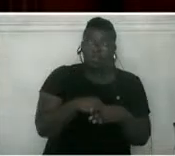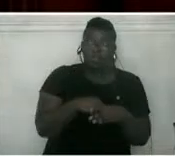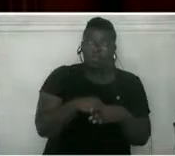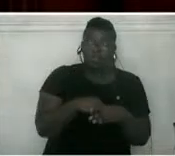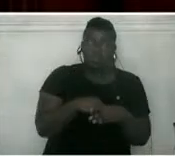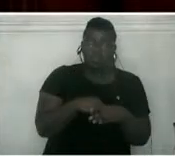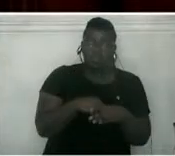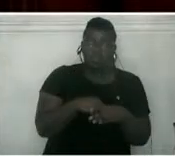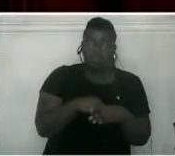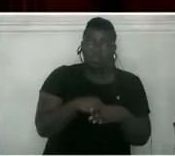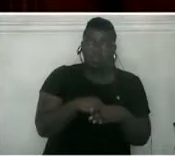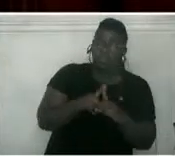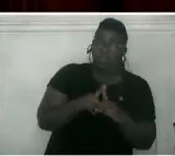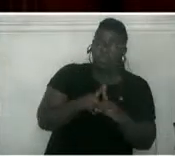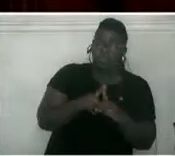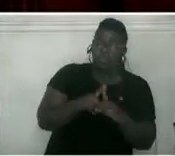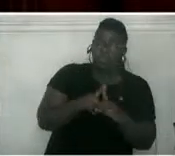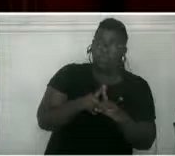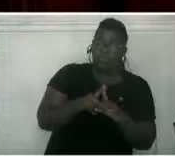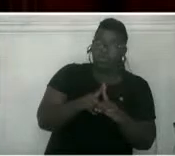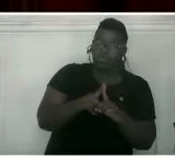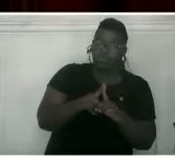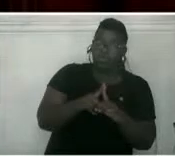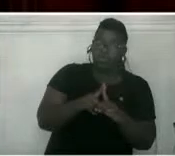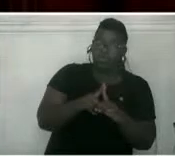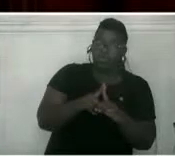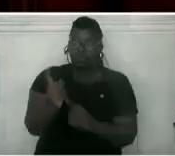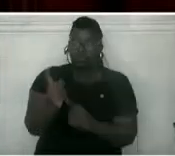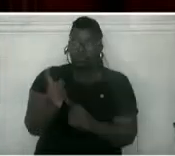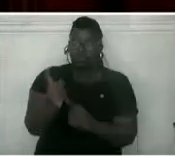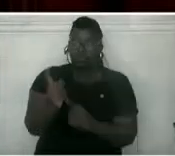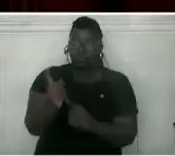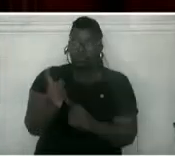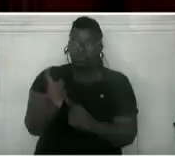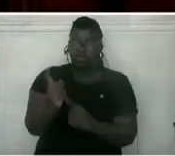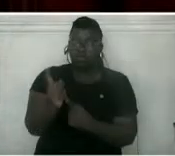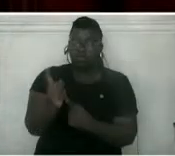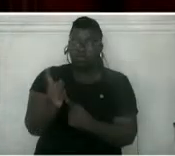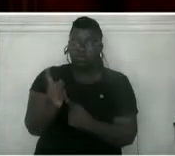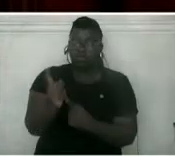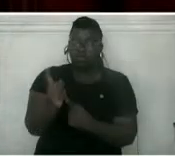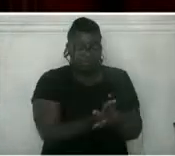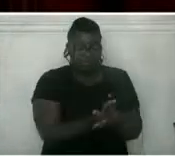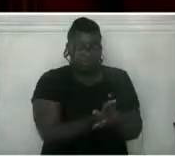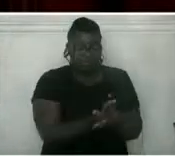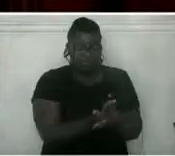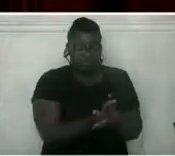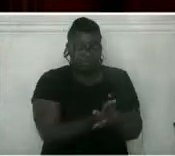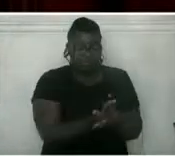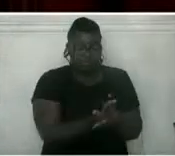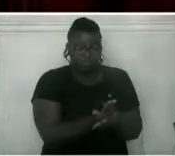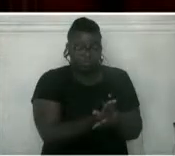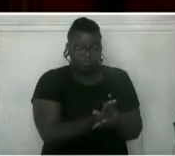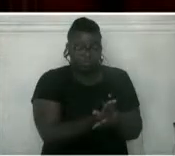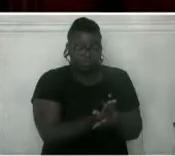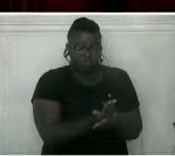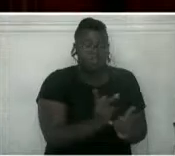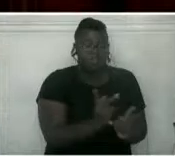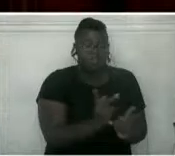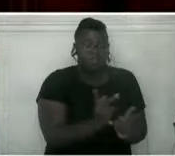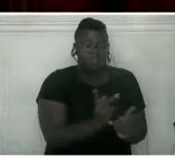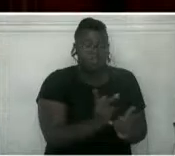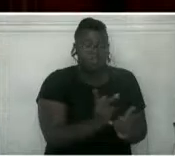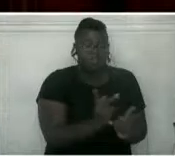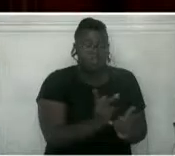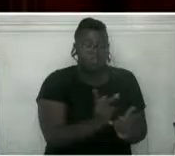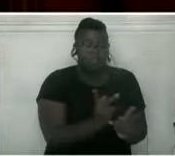to promote the culture of writing and archiving the history of our province. The program of